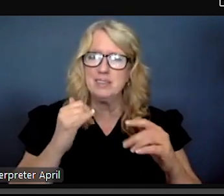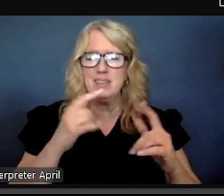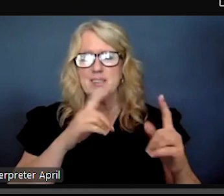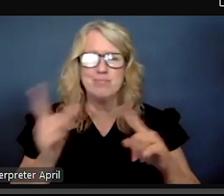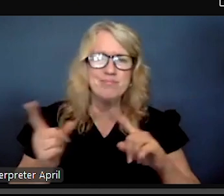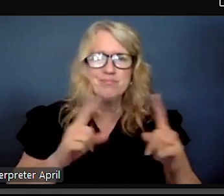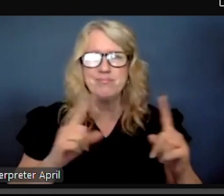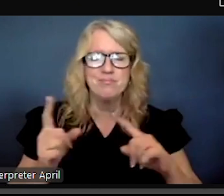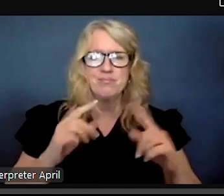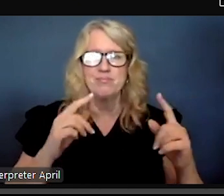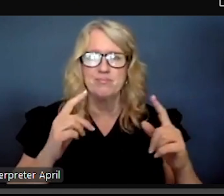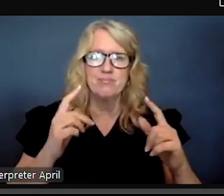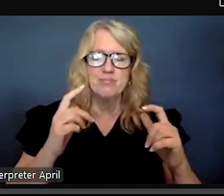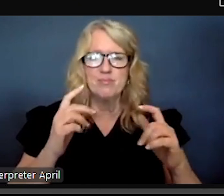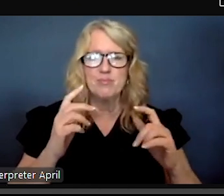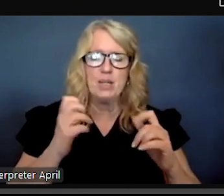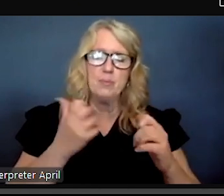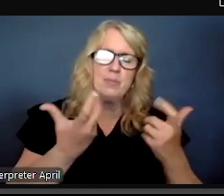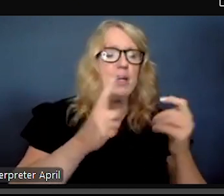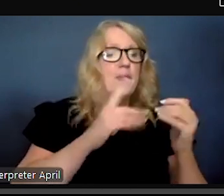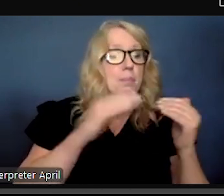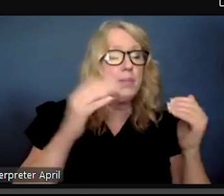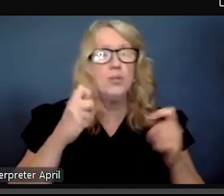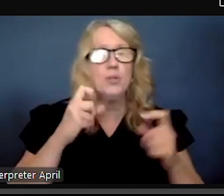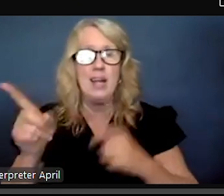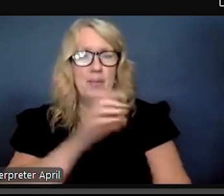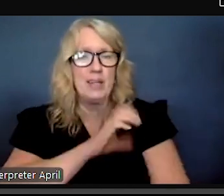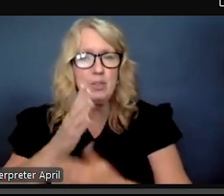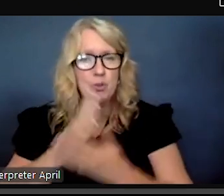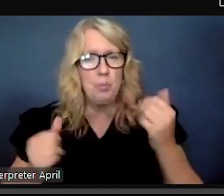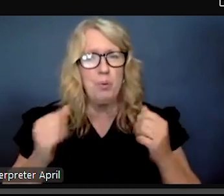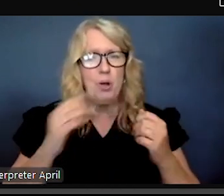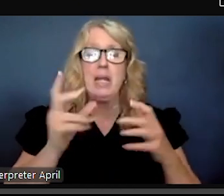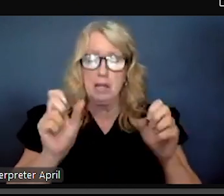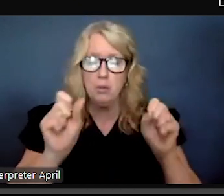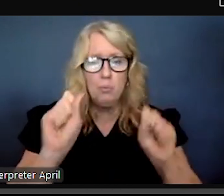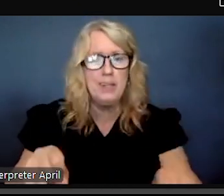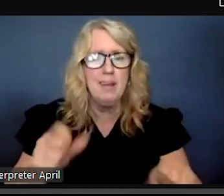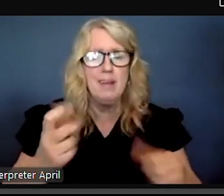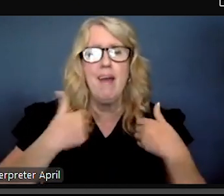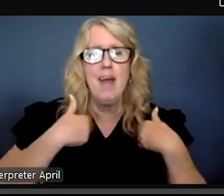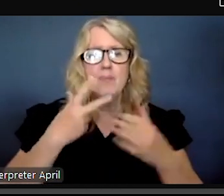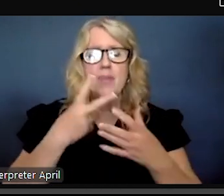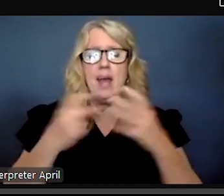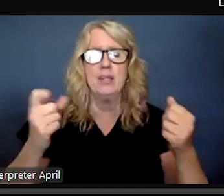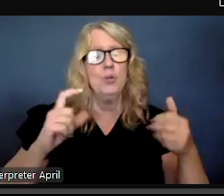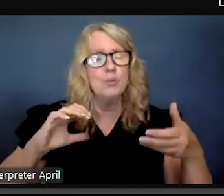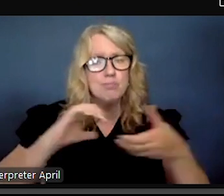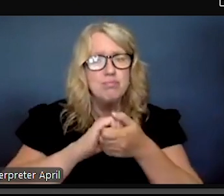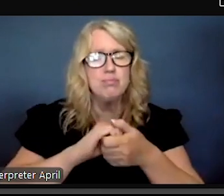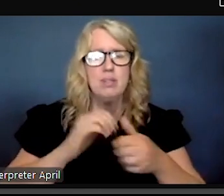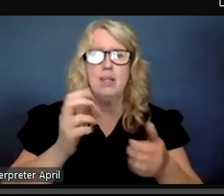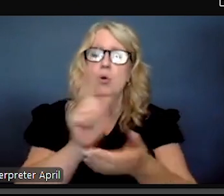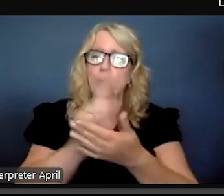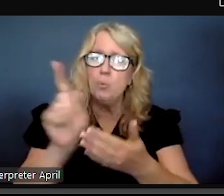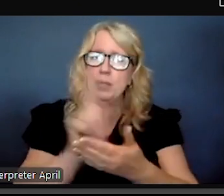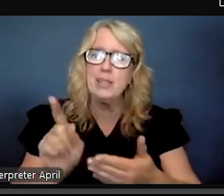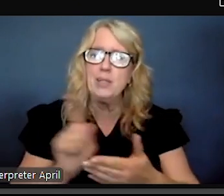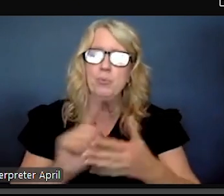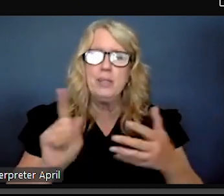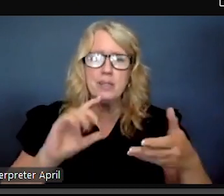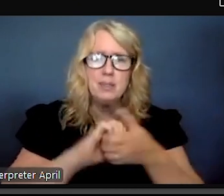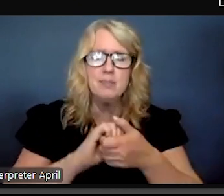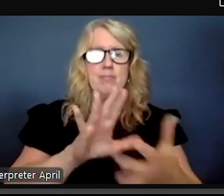like the peer and the clinical side. And we're able to have that. We're able that those weekly collaborations.